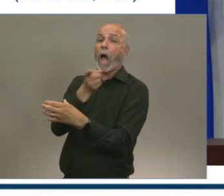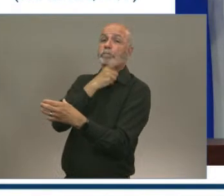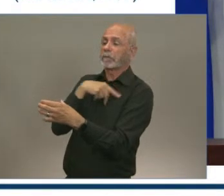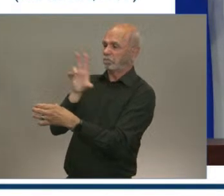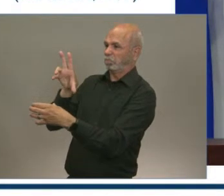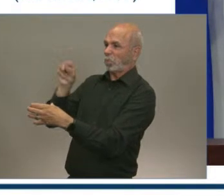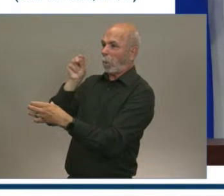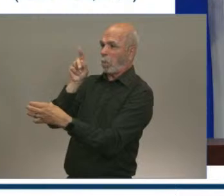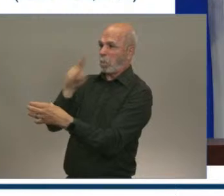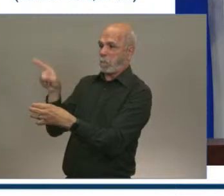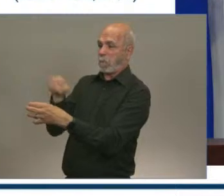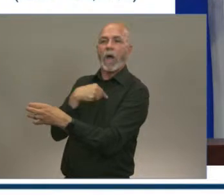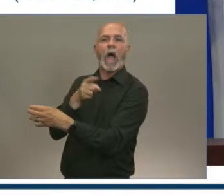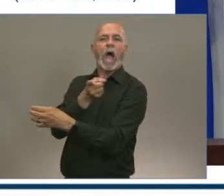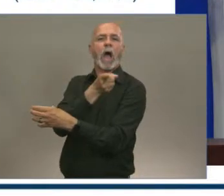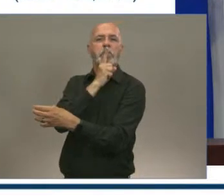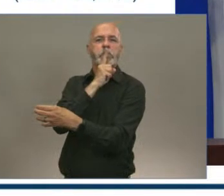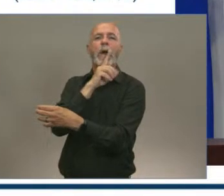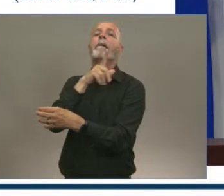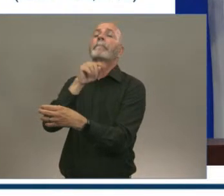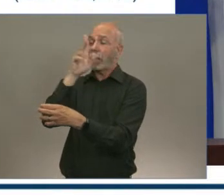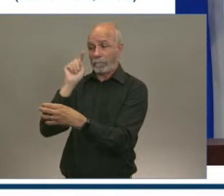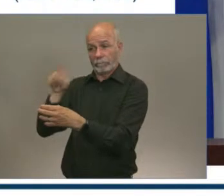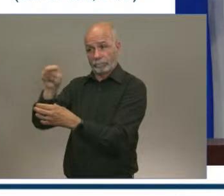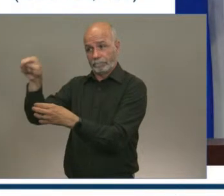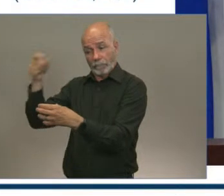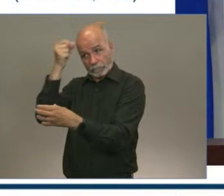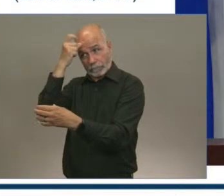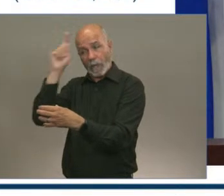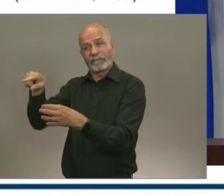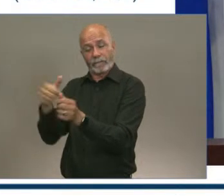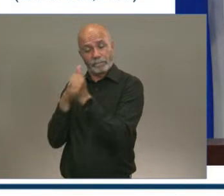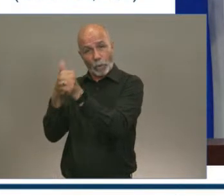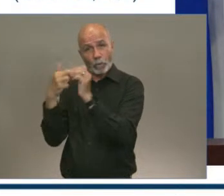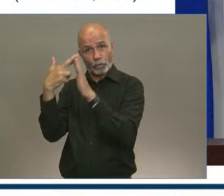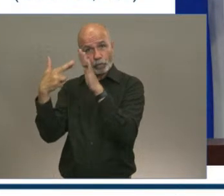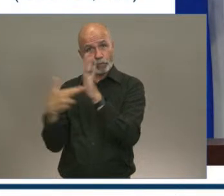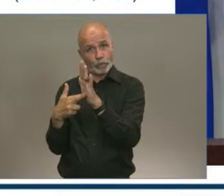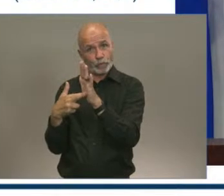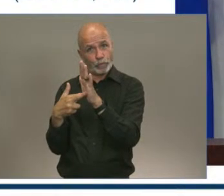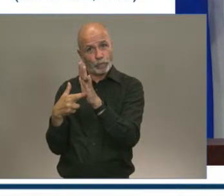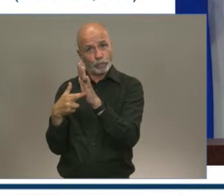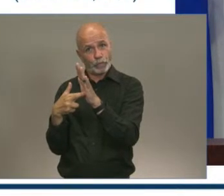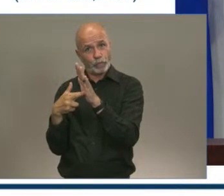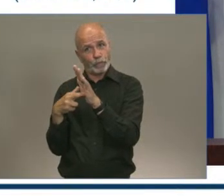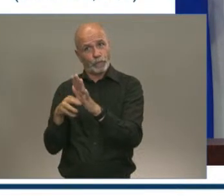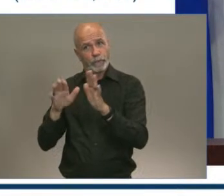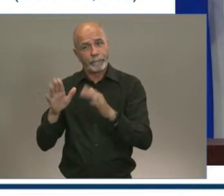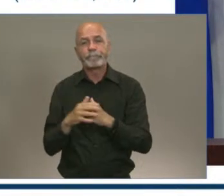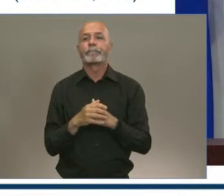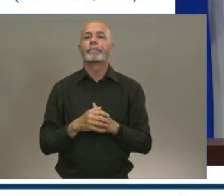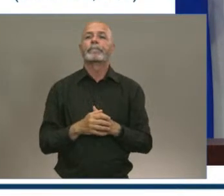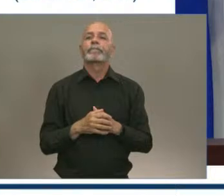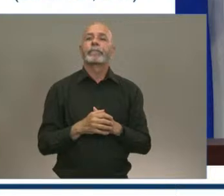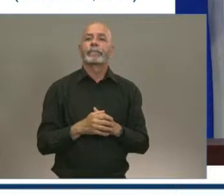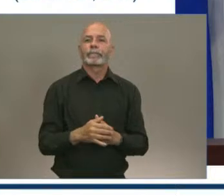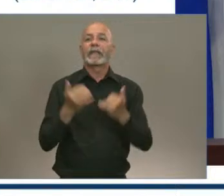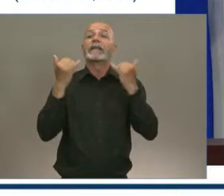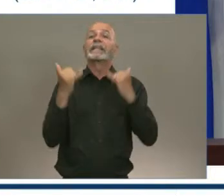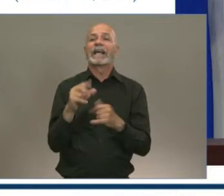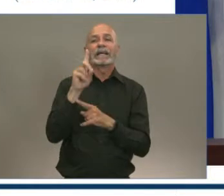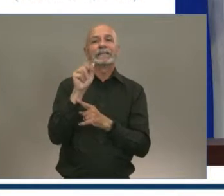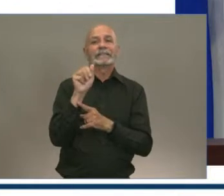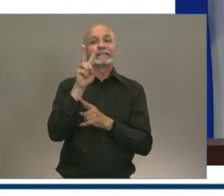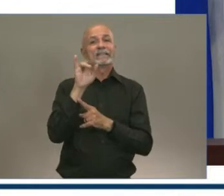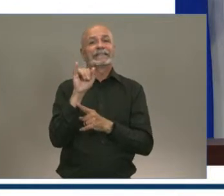will be serious restrictions. And before I turn it over to Dr. Strang, I want to acknowledge that today is Davis Day, the day we